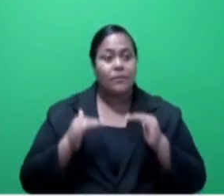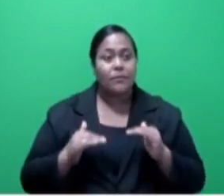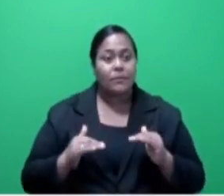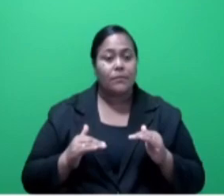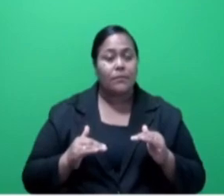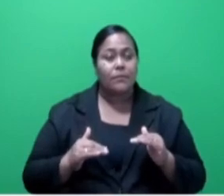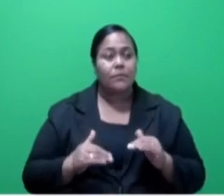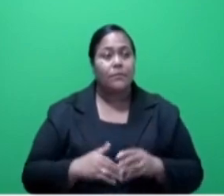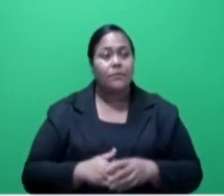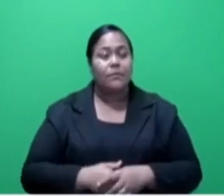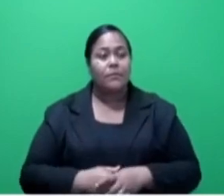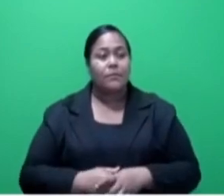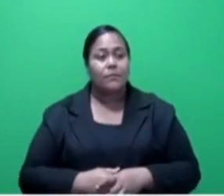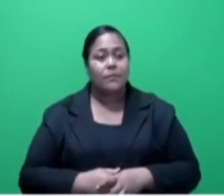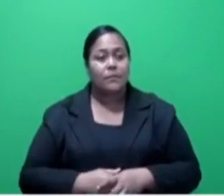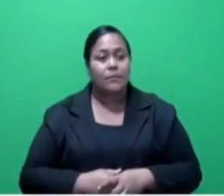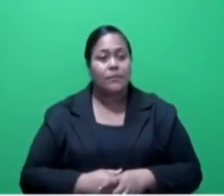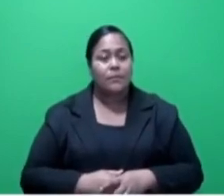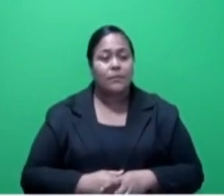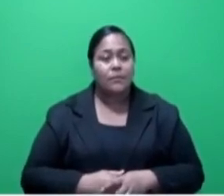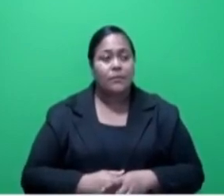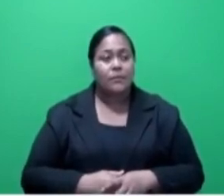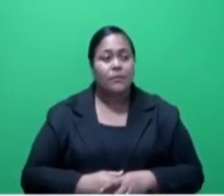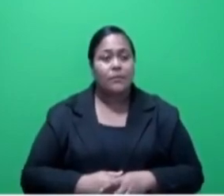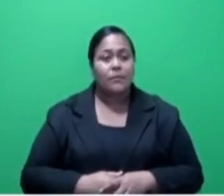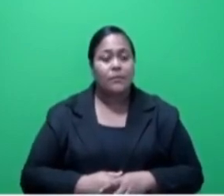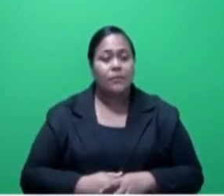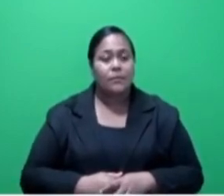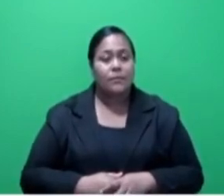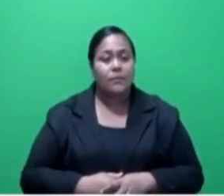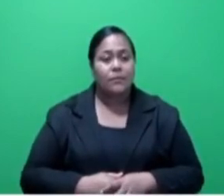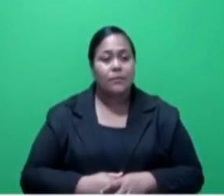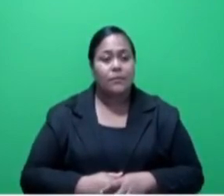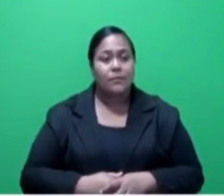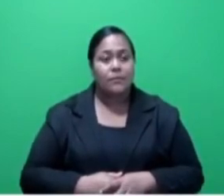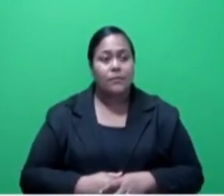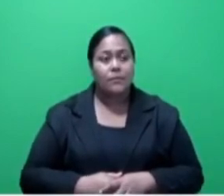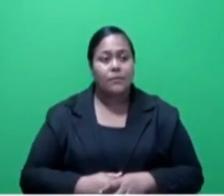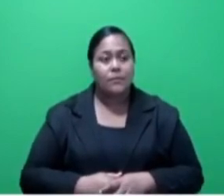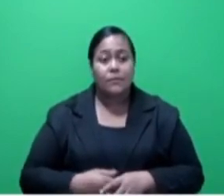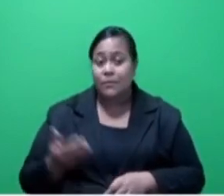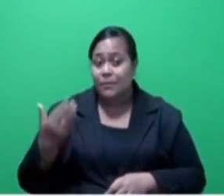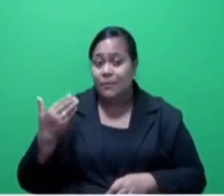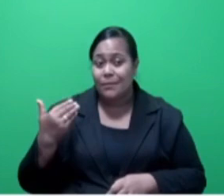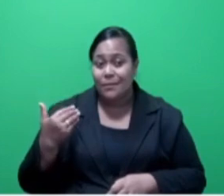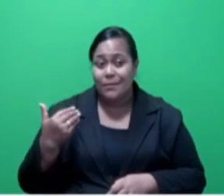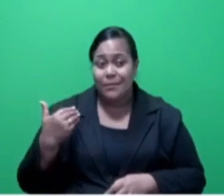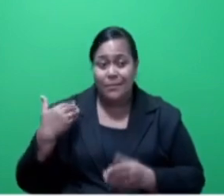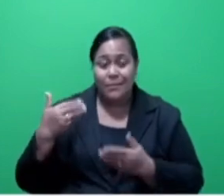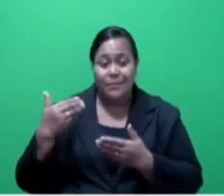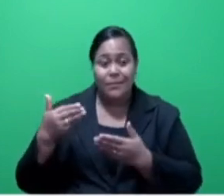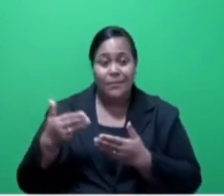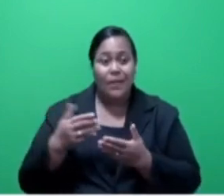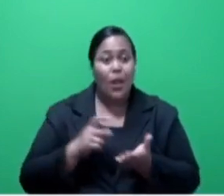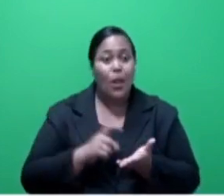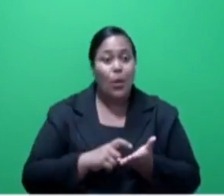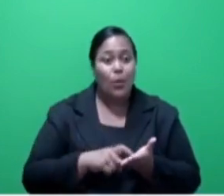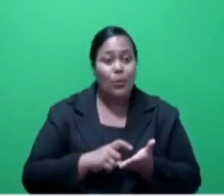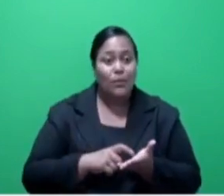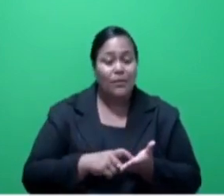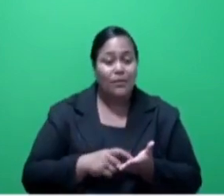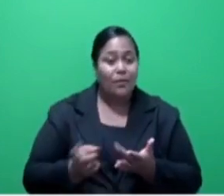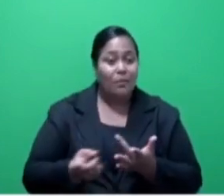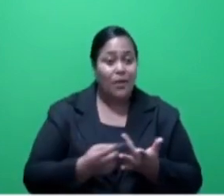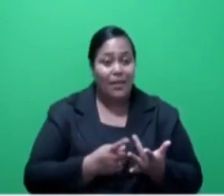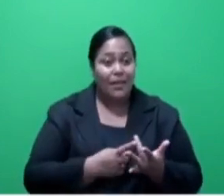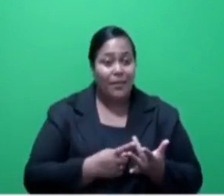also lost on the opposition. The recent loans that we have acquired, sir, the interest rates, JICA,